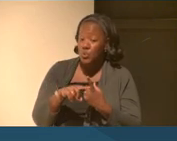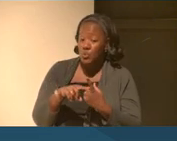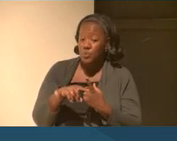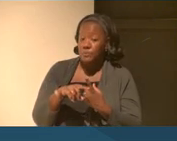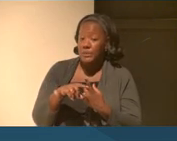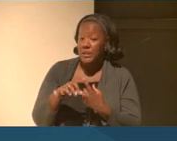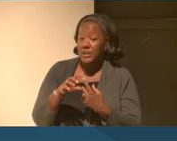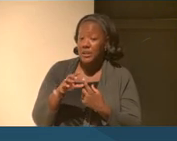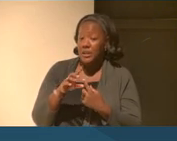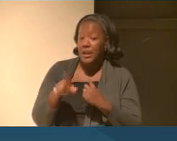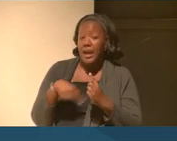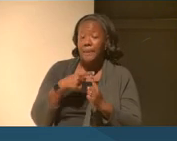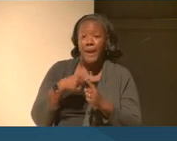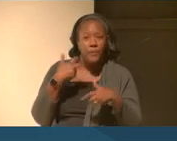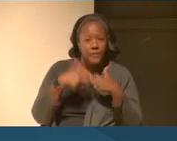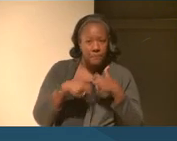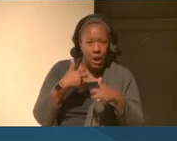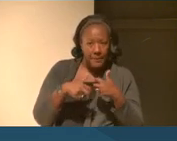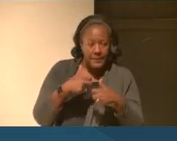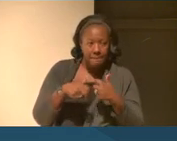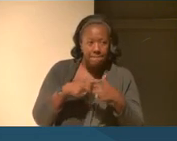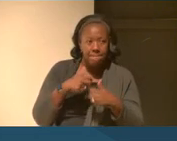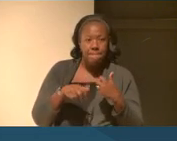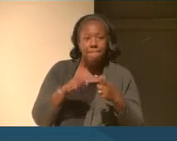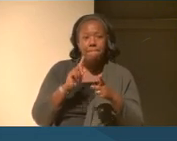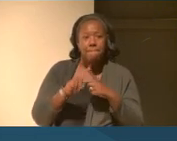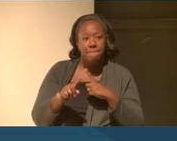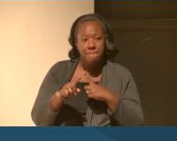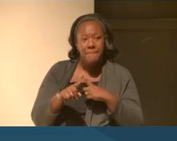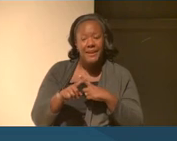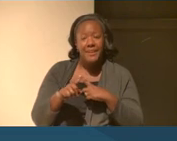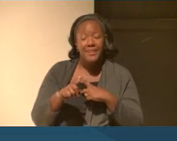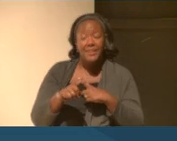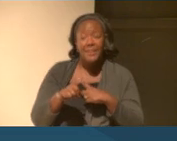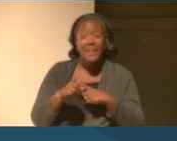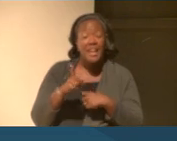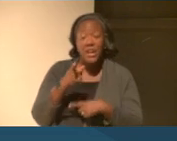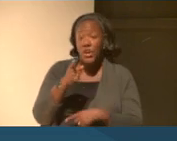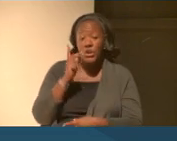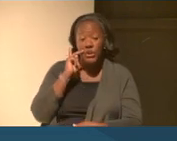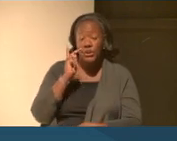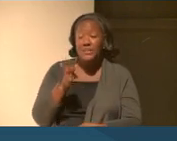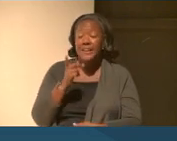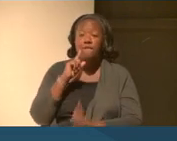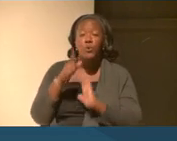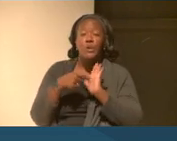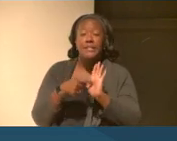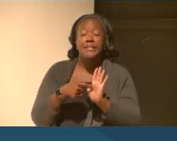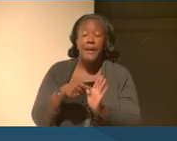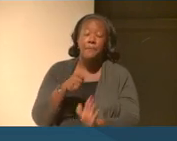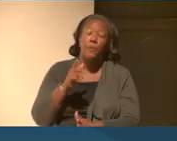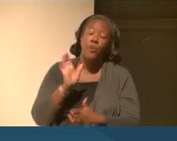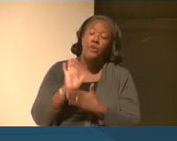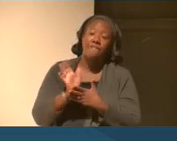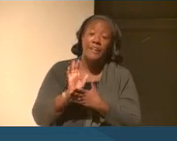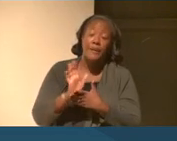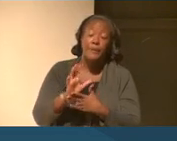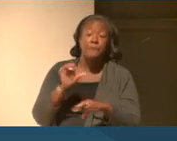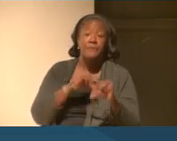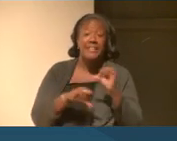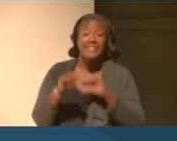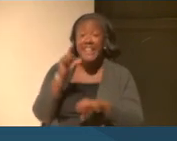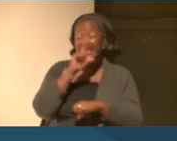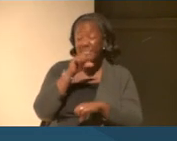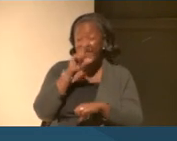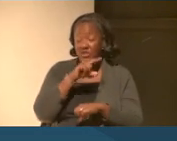of about the problem, but increasingly in that world as well. In fact, you see it, for example, in film, science fiction about the